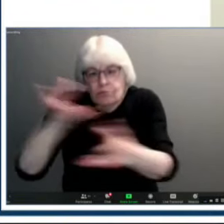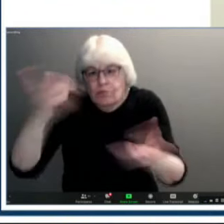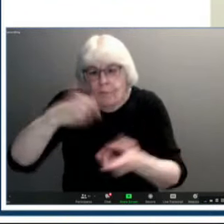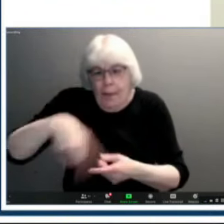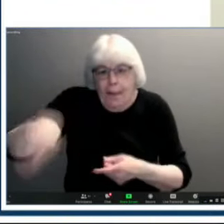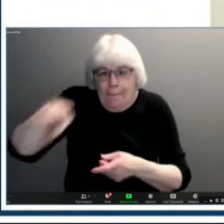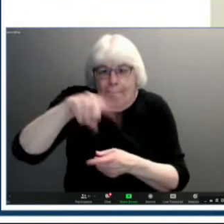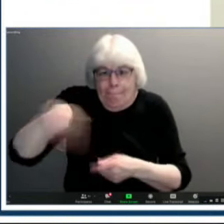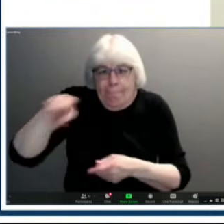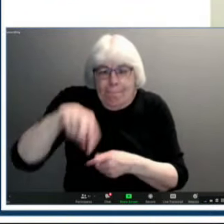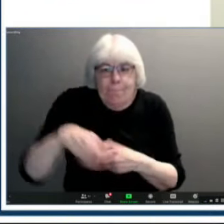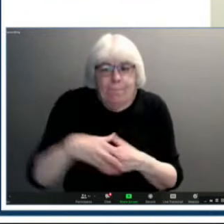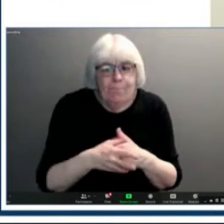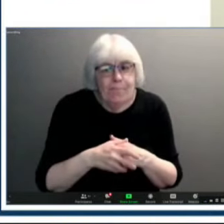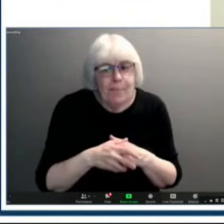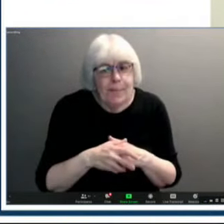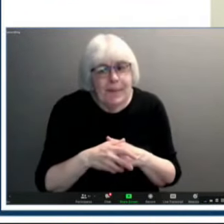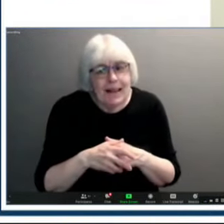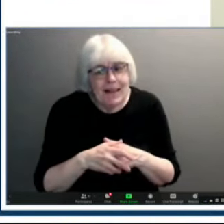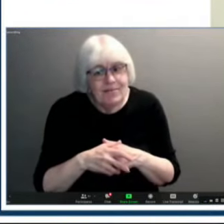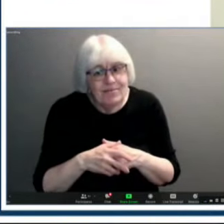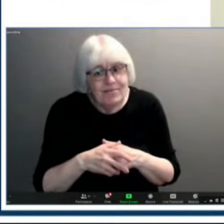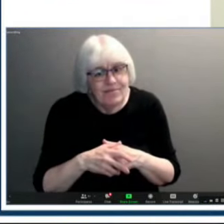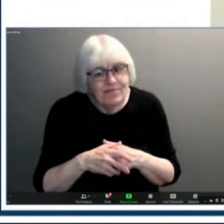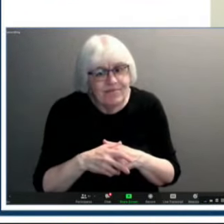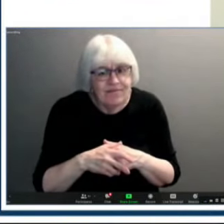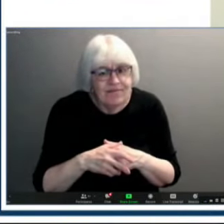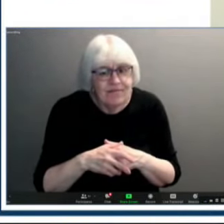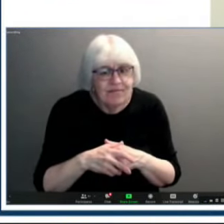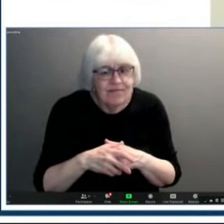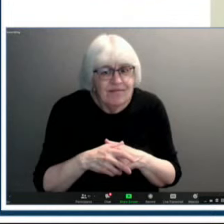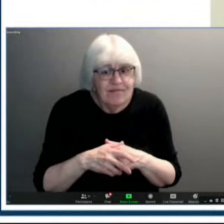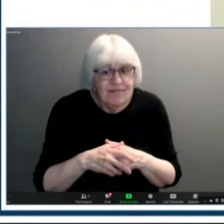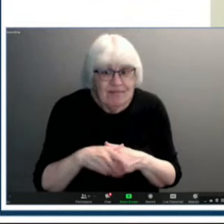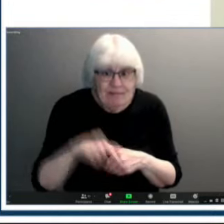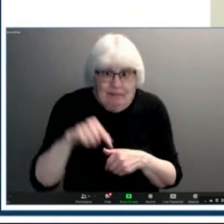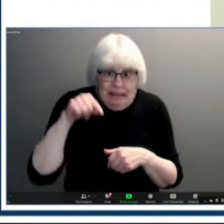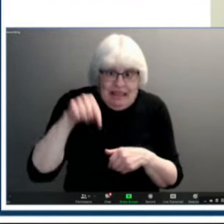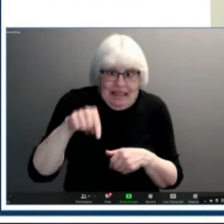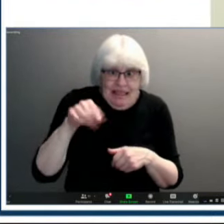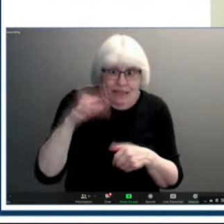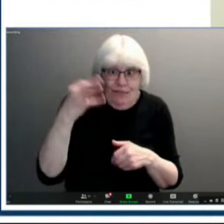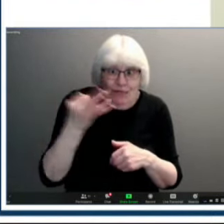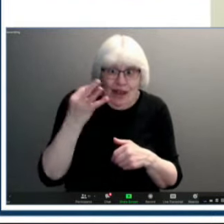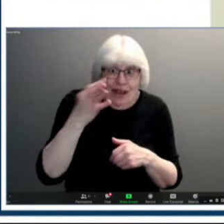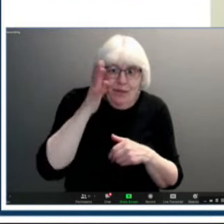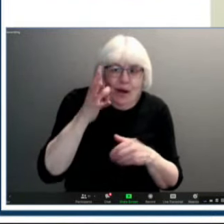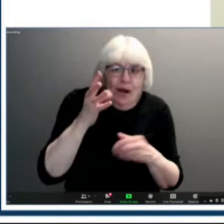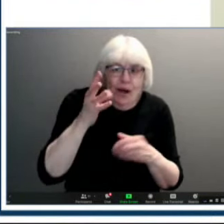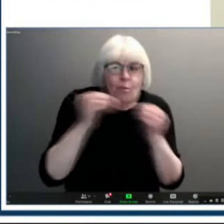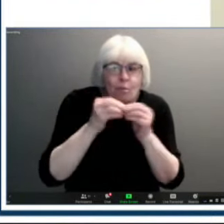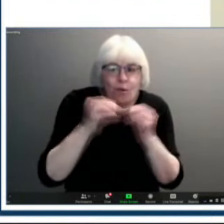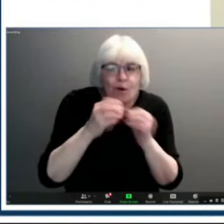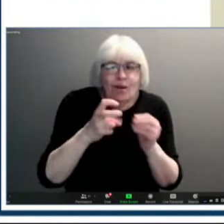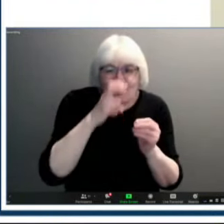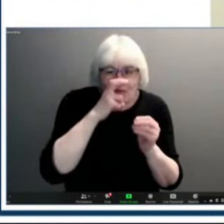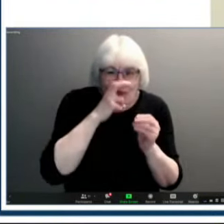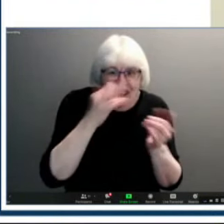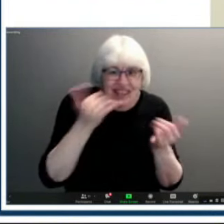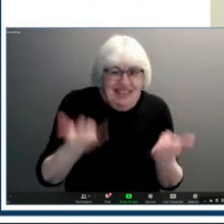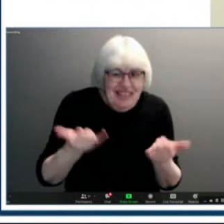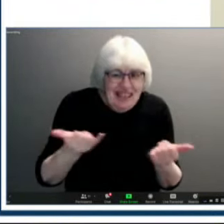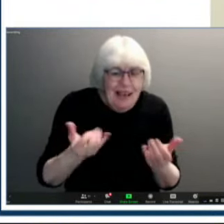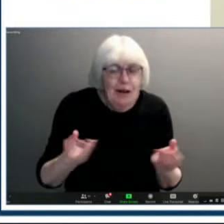in on Friday. We've decided to kind of strengthen those restrictions at this stage.